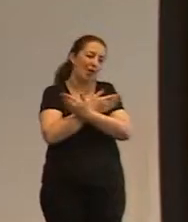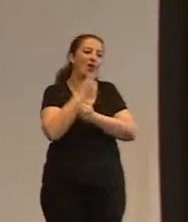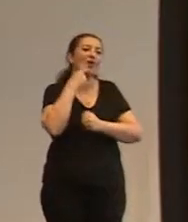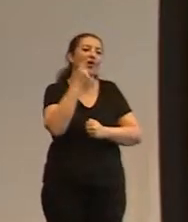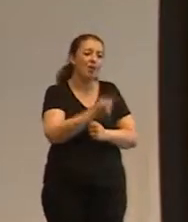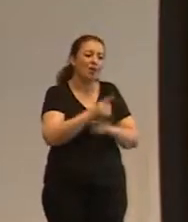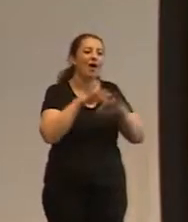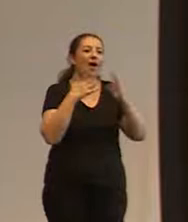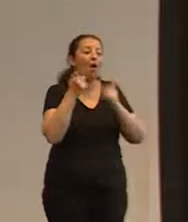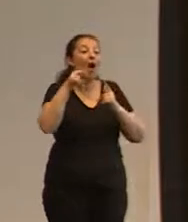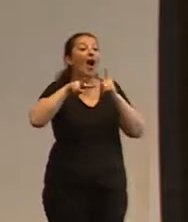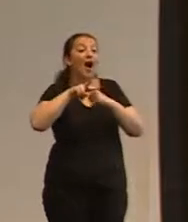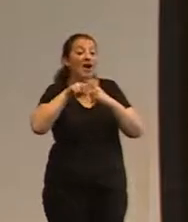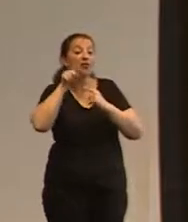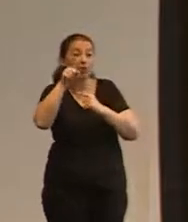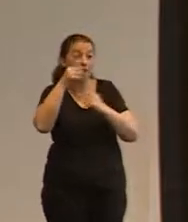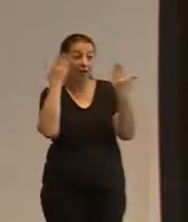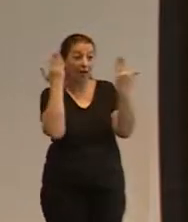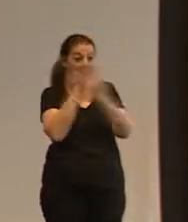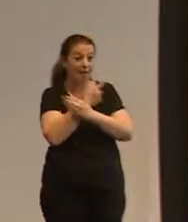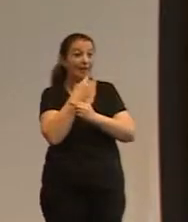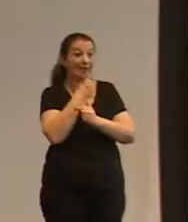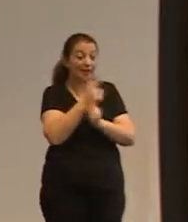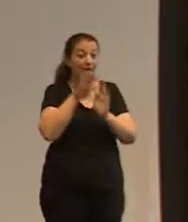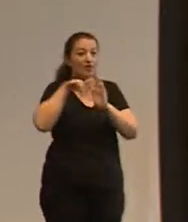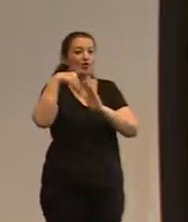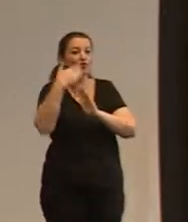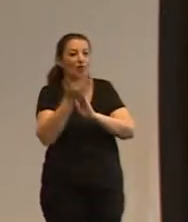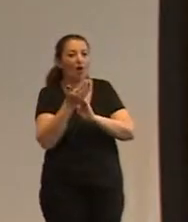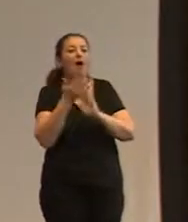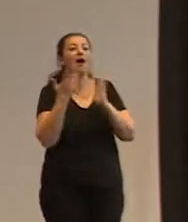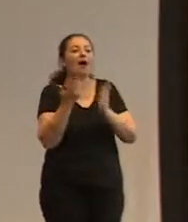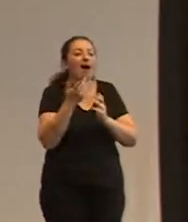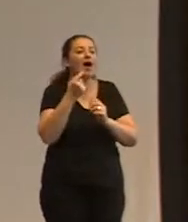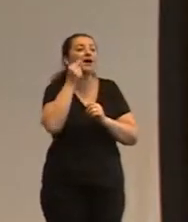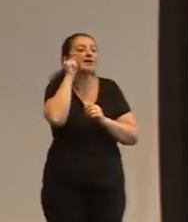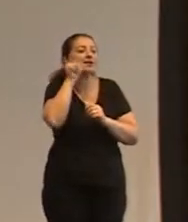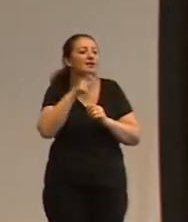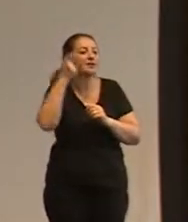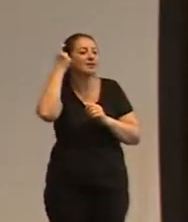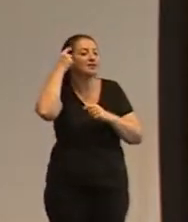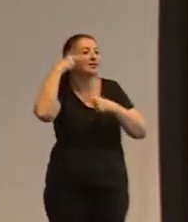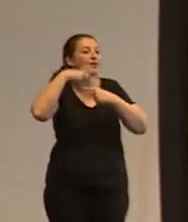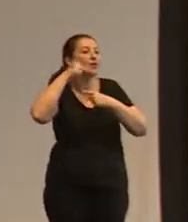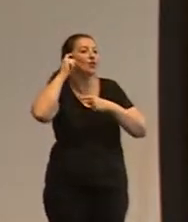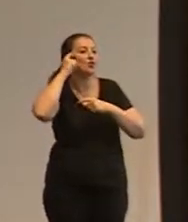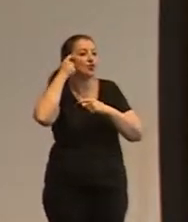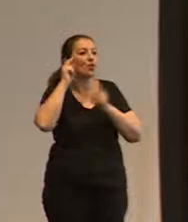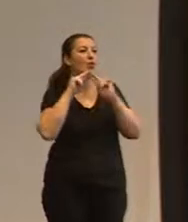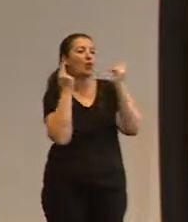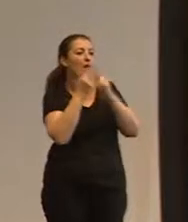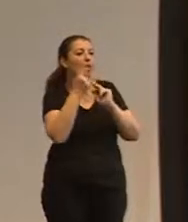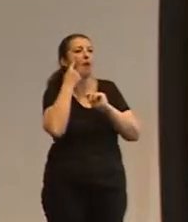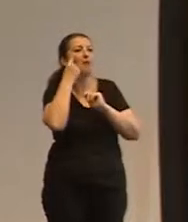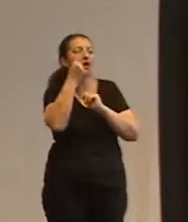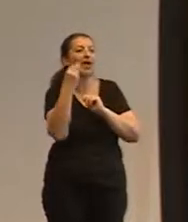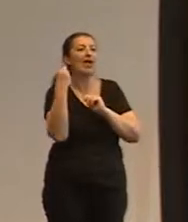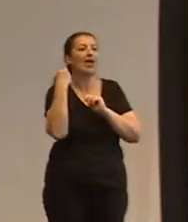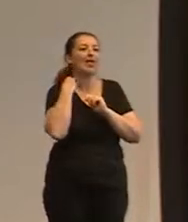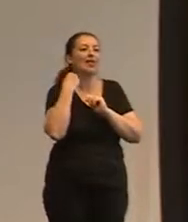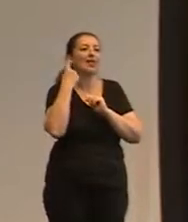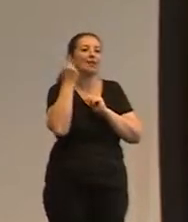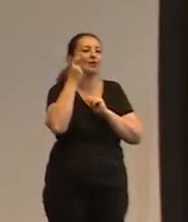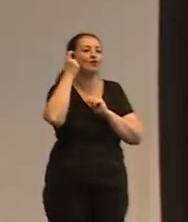conducts the experiment he says aristotle's may be wrong and when he says that we understand